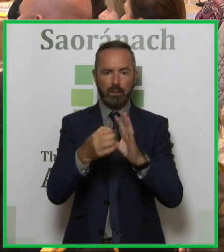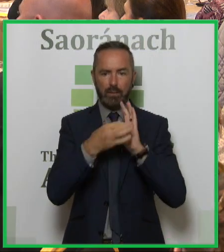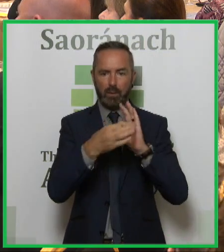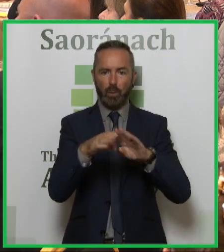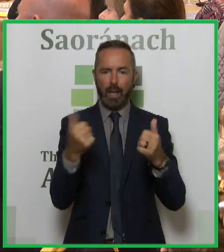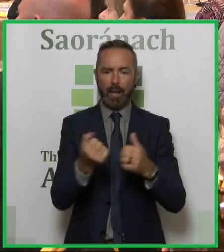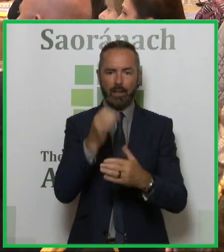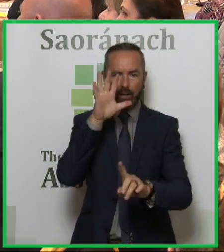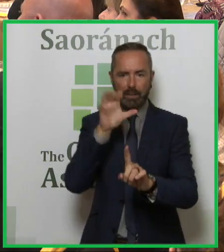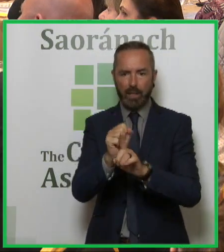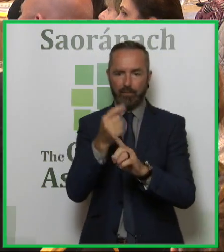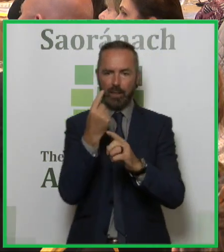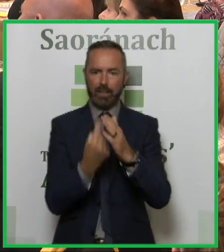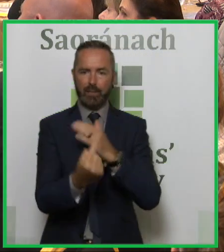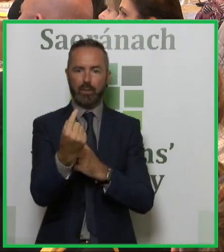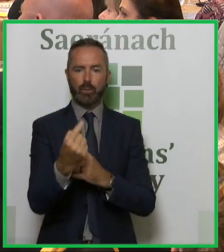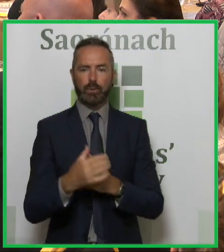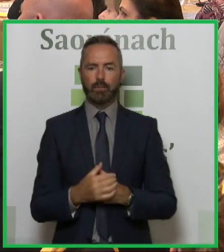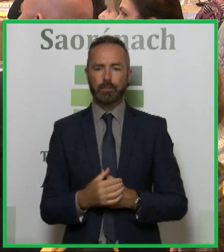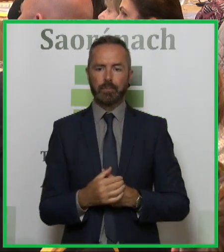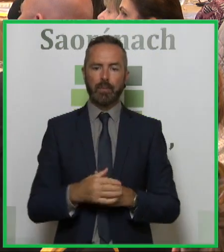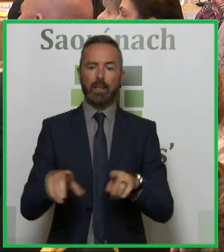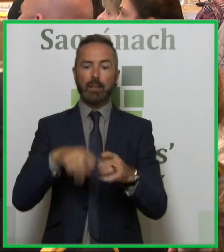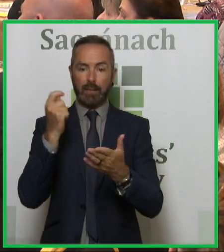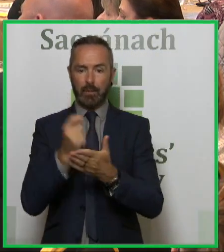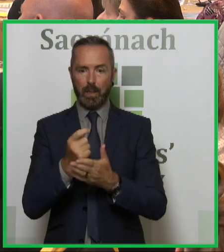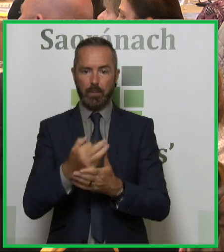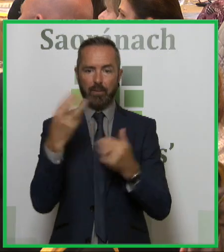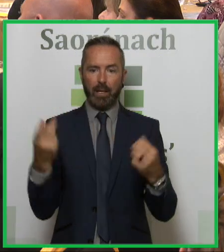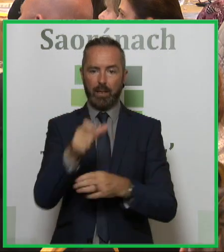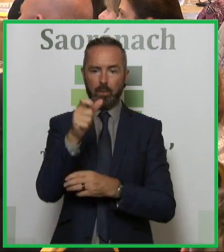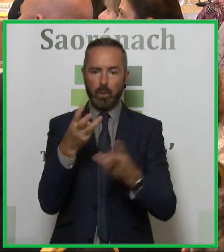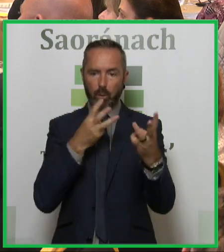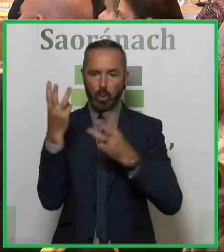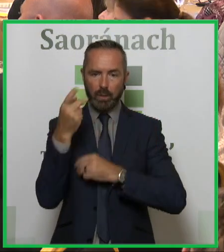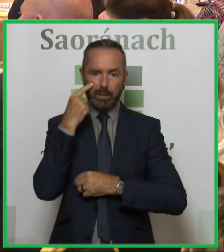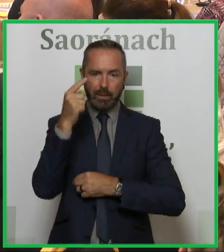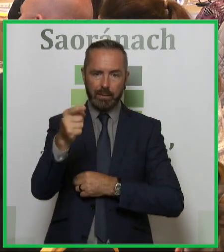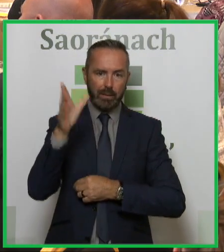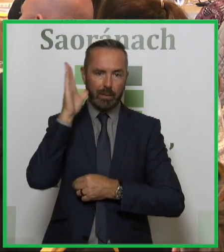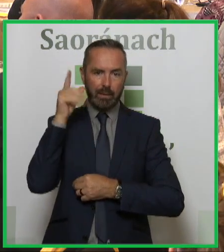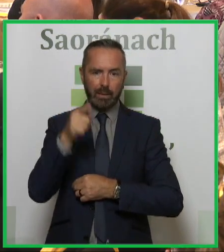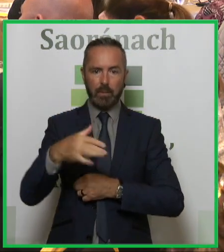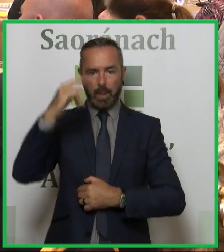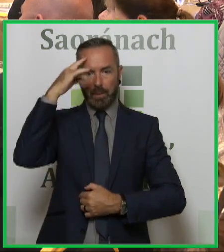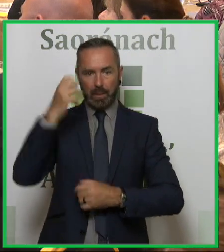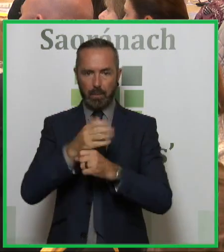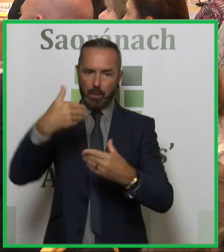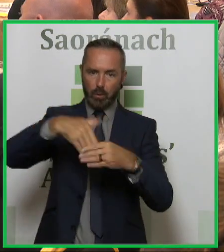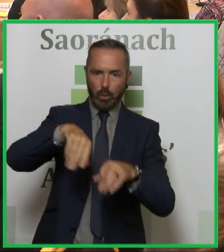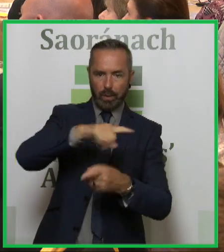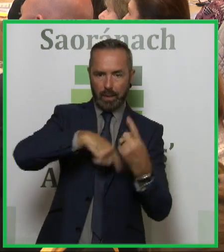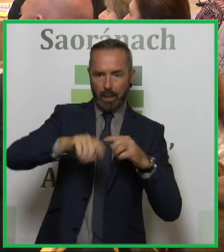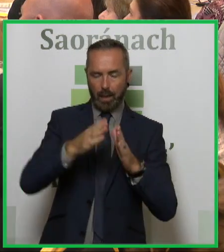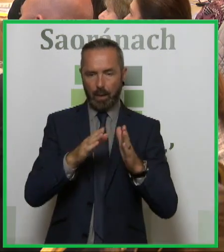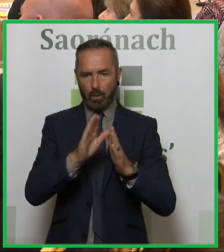individuals. And by the same token, if anybody was watching this or listening to this who may think about joining Narcotics Anonymous